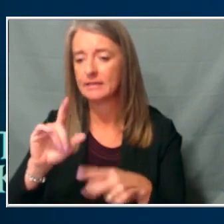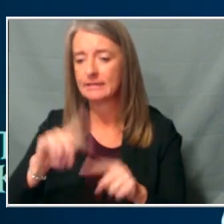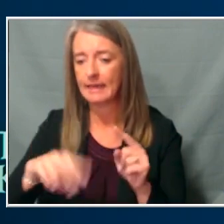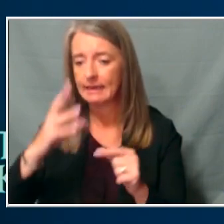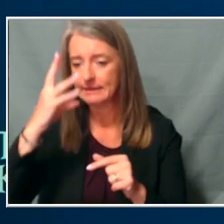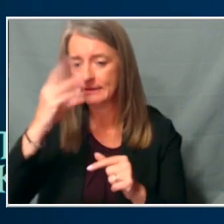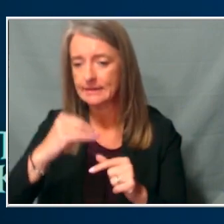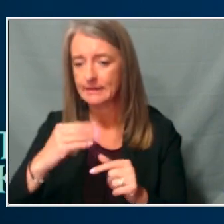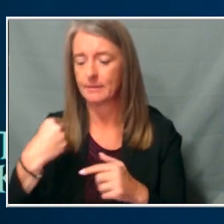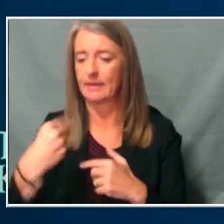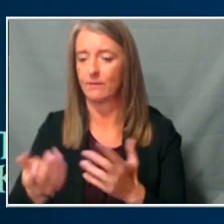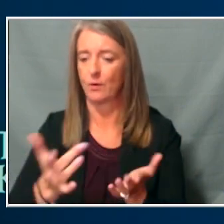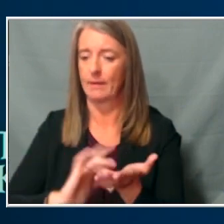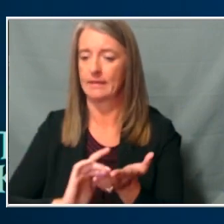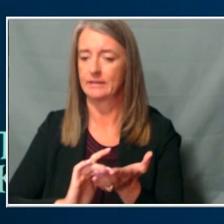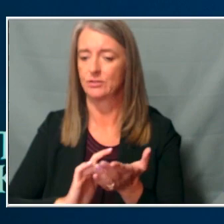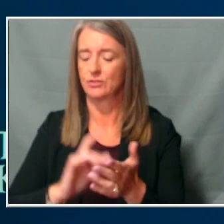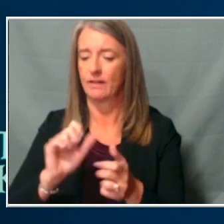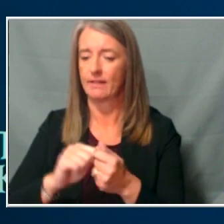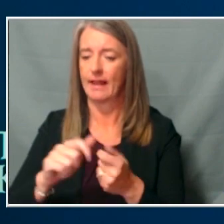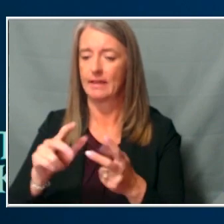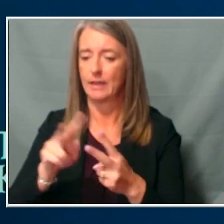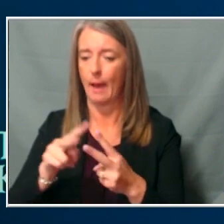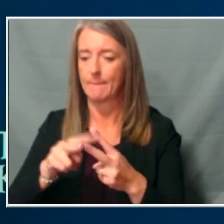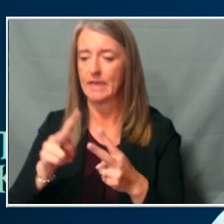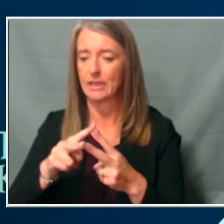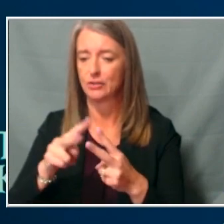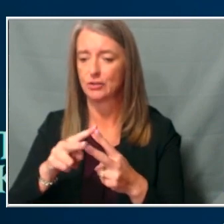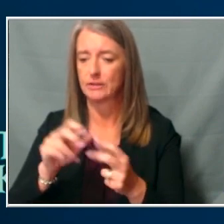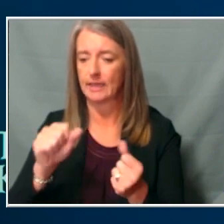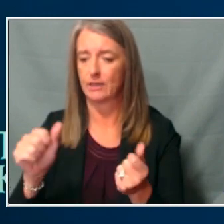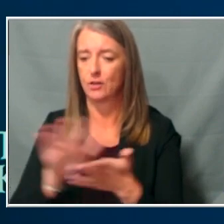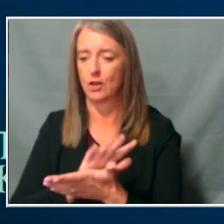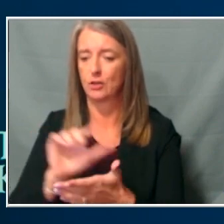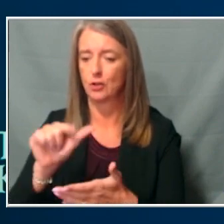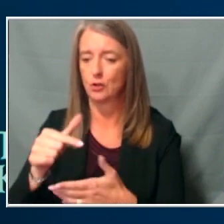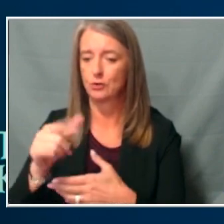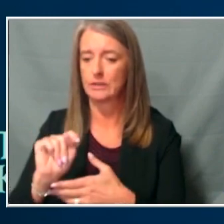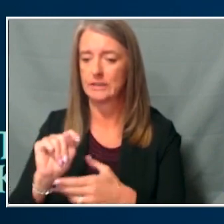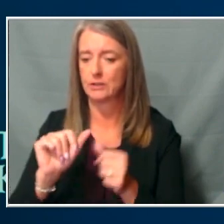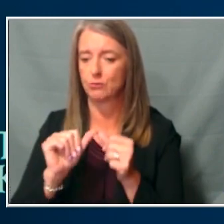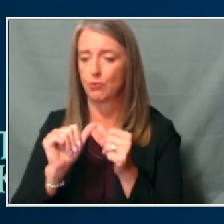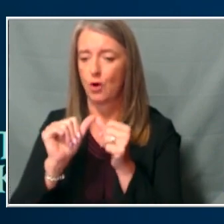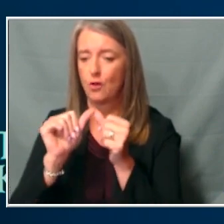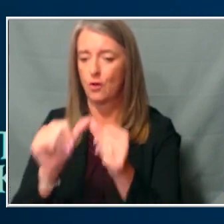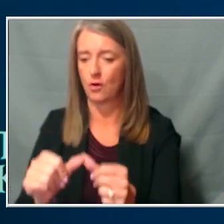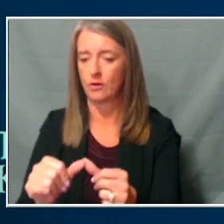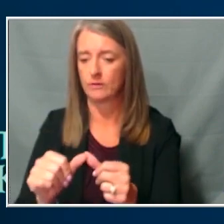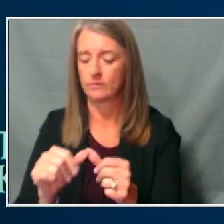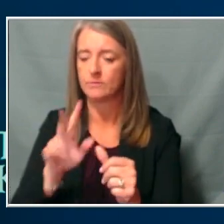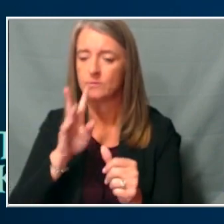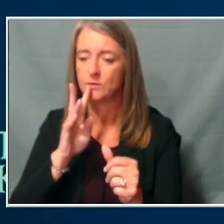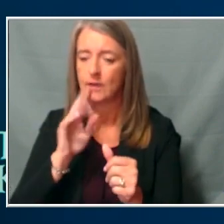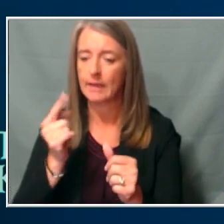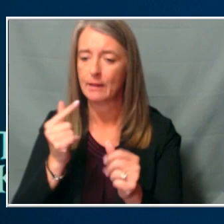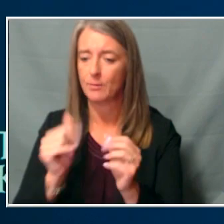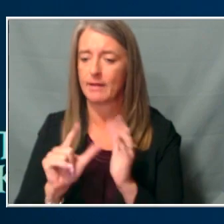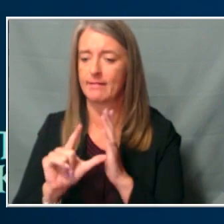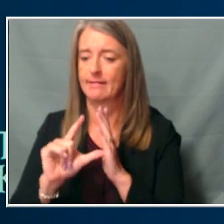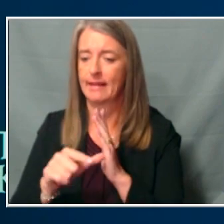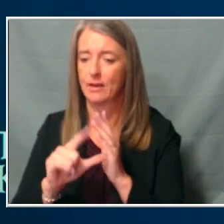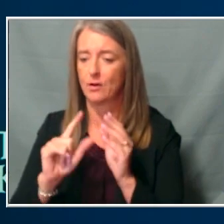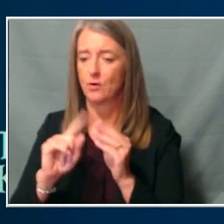give you a medication, and that combination there is what can cause that QT to prolong, and I can talk a little bit later about what